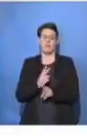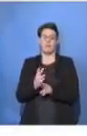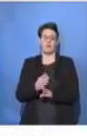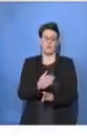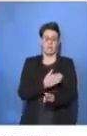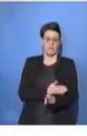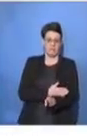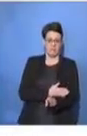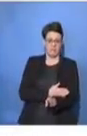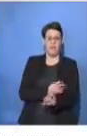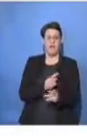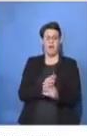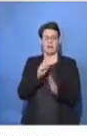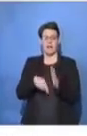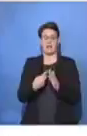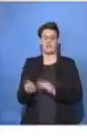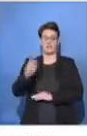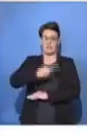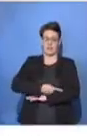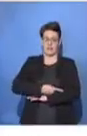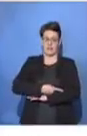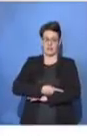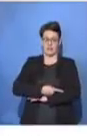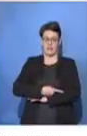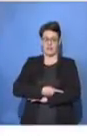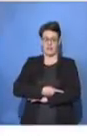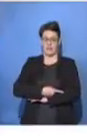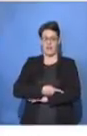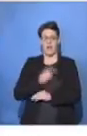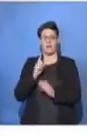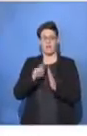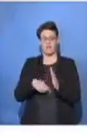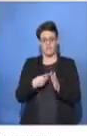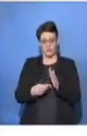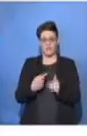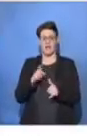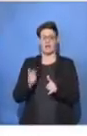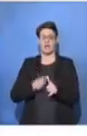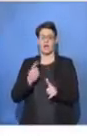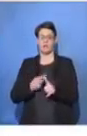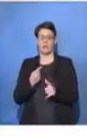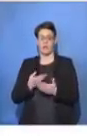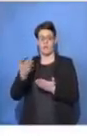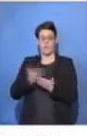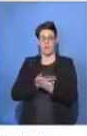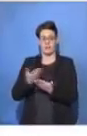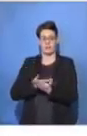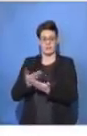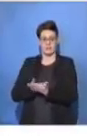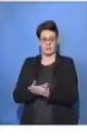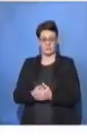period and the election day on voting and counting of the ballots.